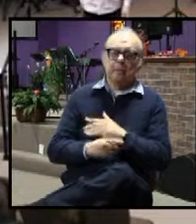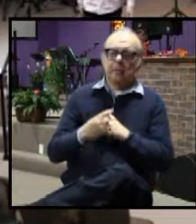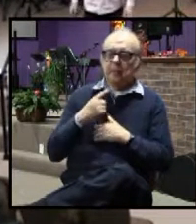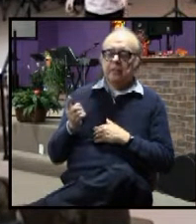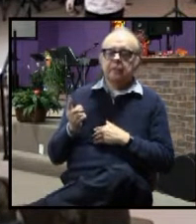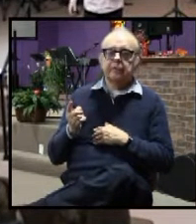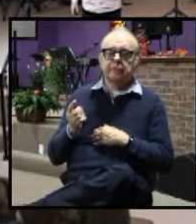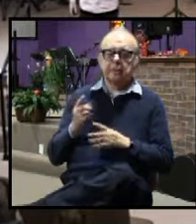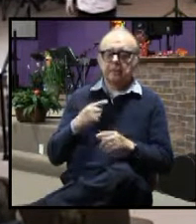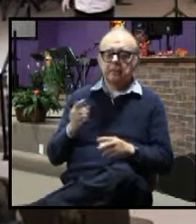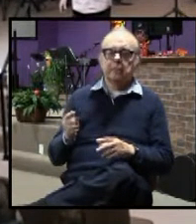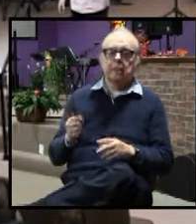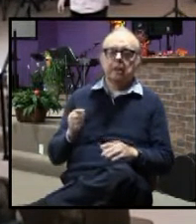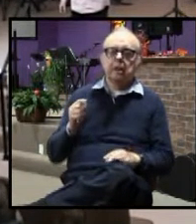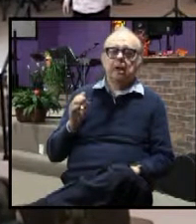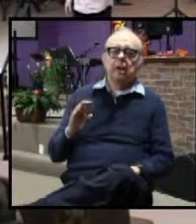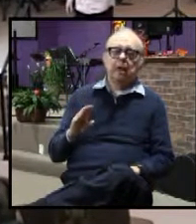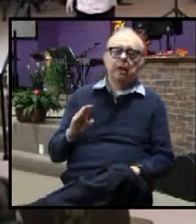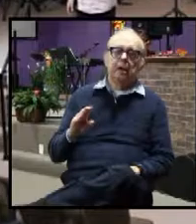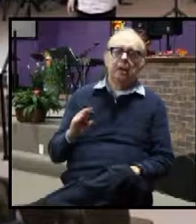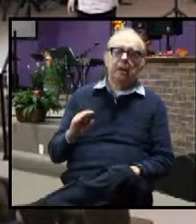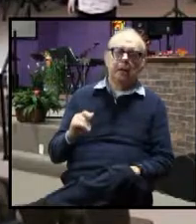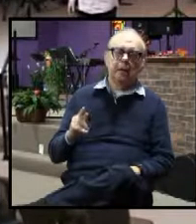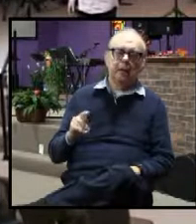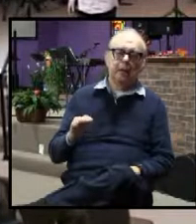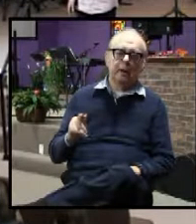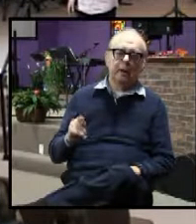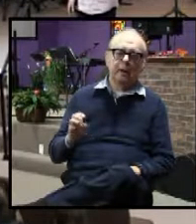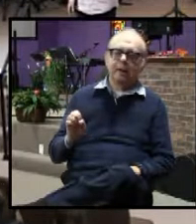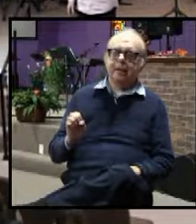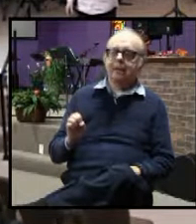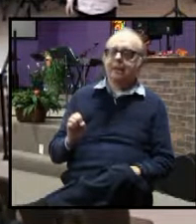successful. Miley Cyrus.